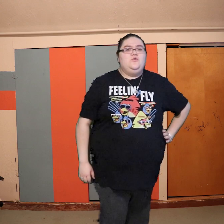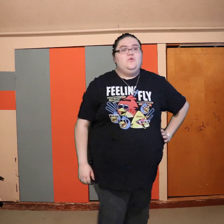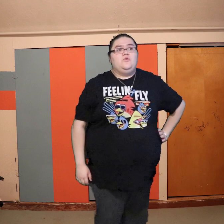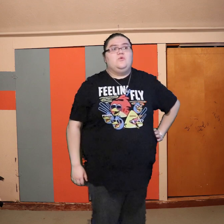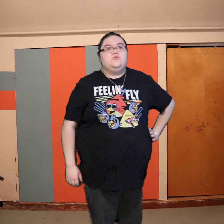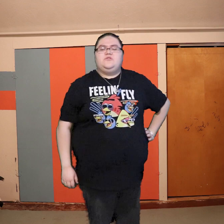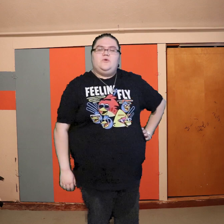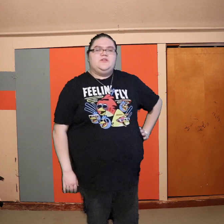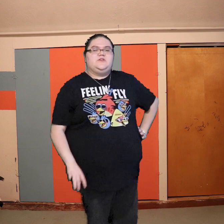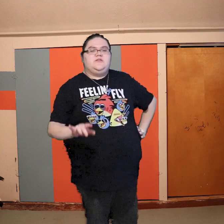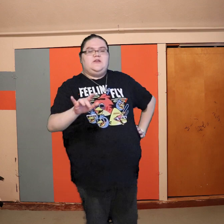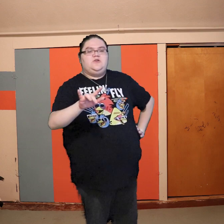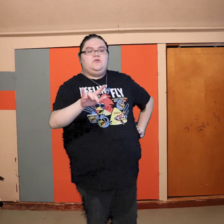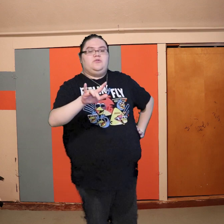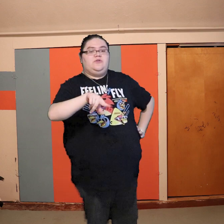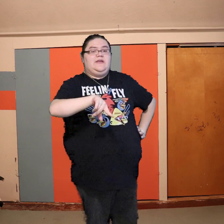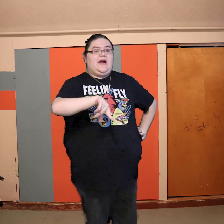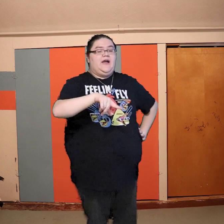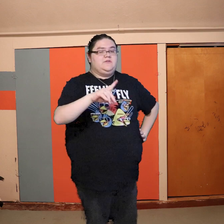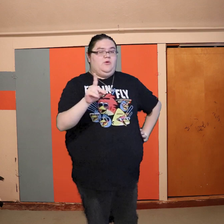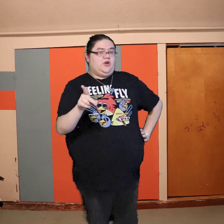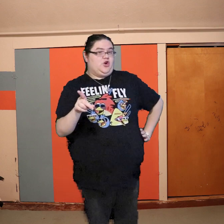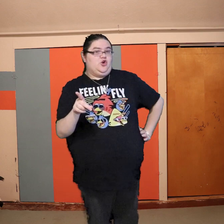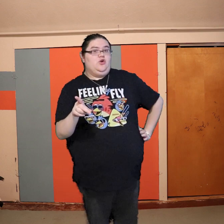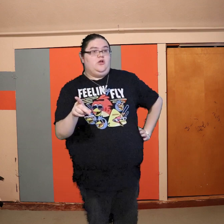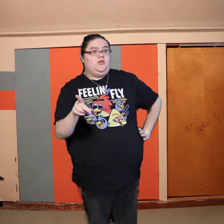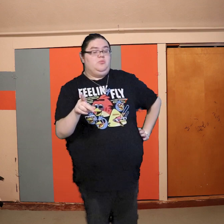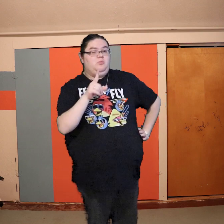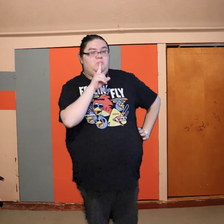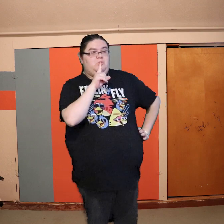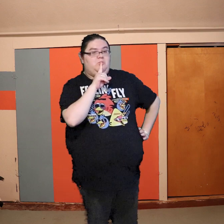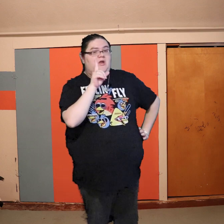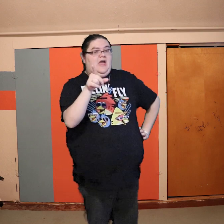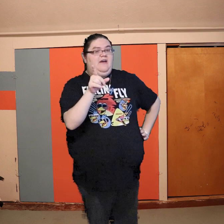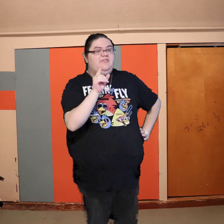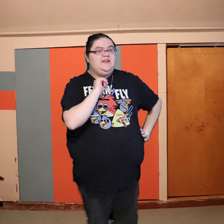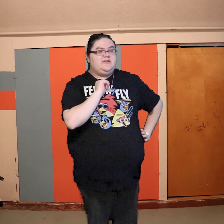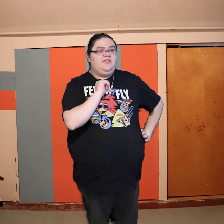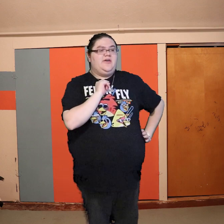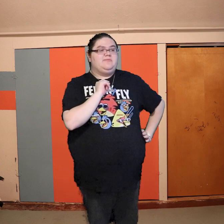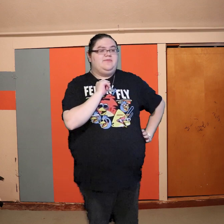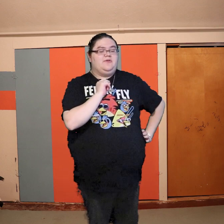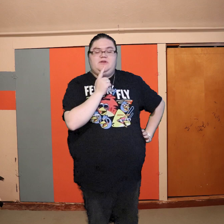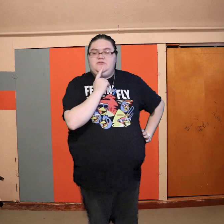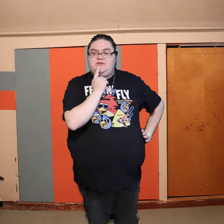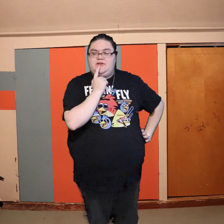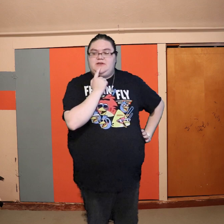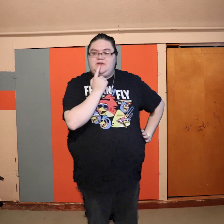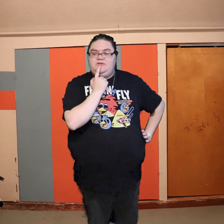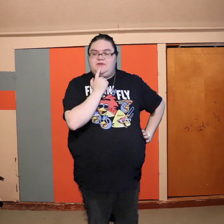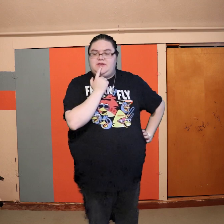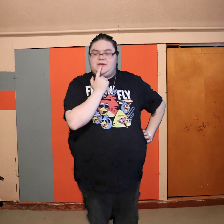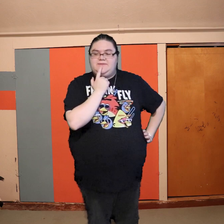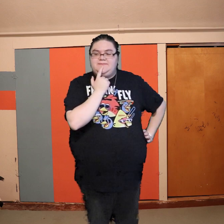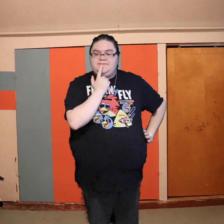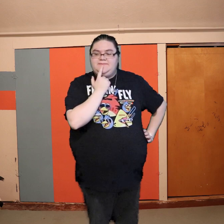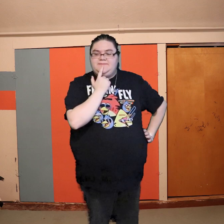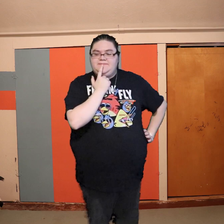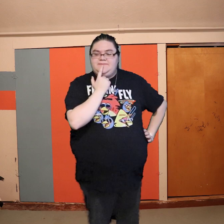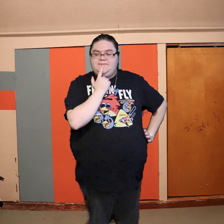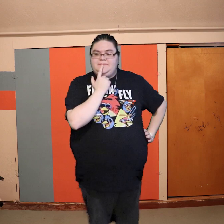guy. Ooh, question, do they do 30 guys, one girl? Have they done that before? Interesting,